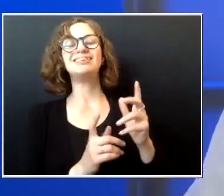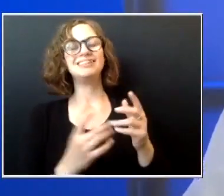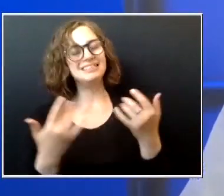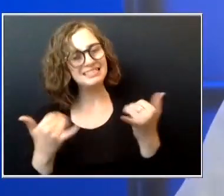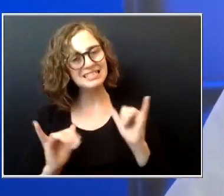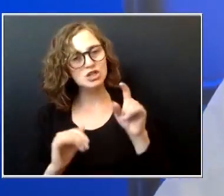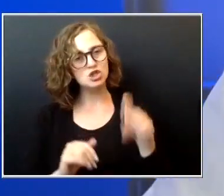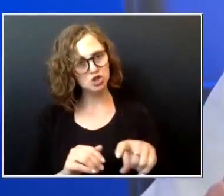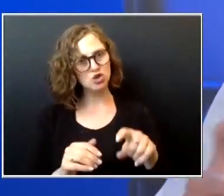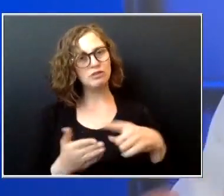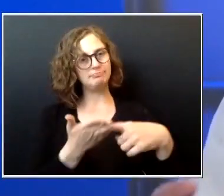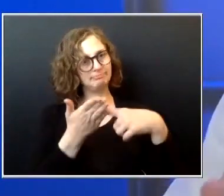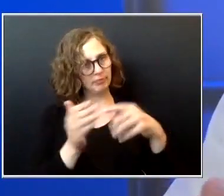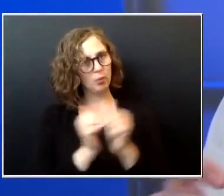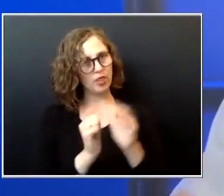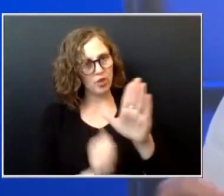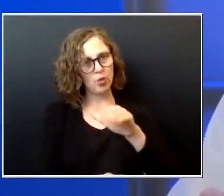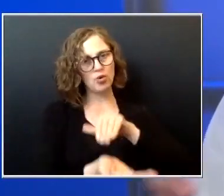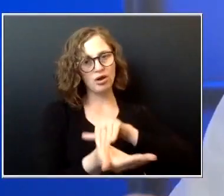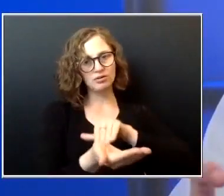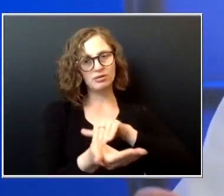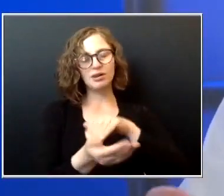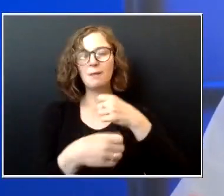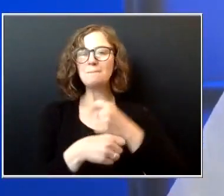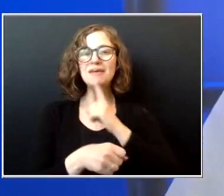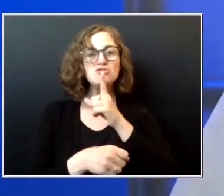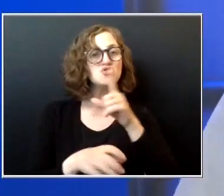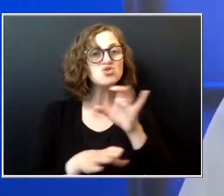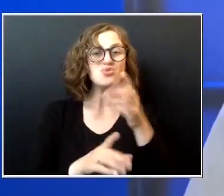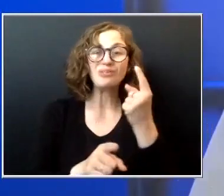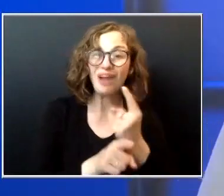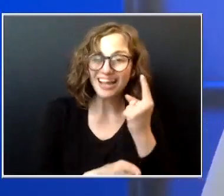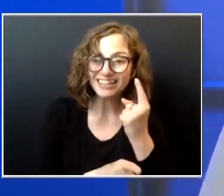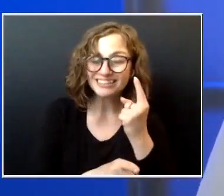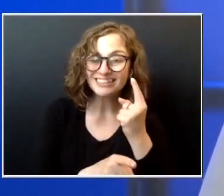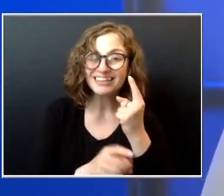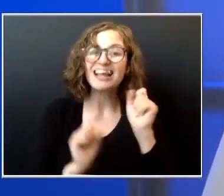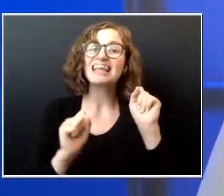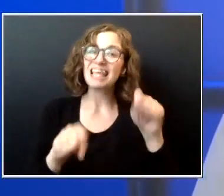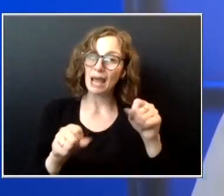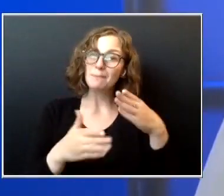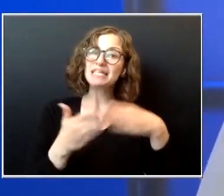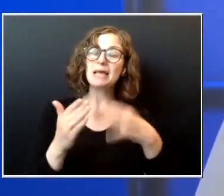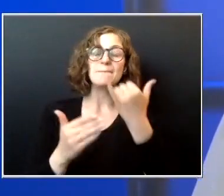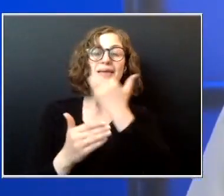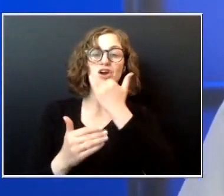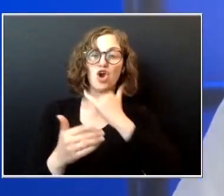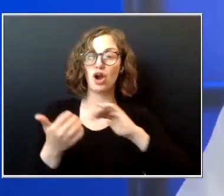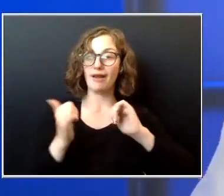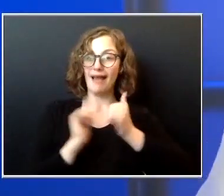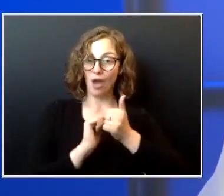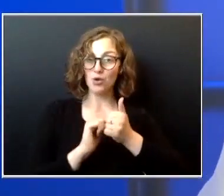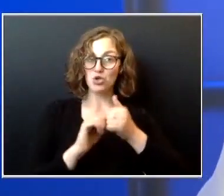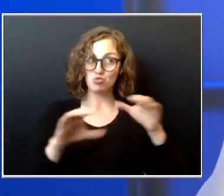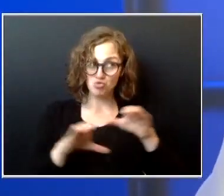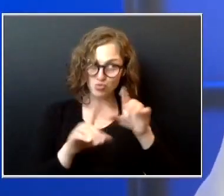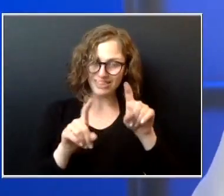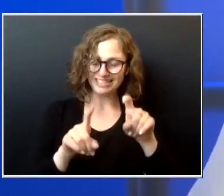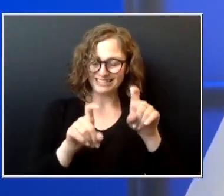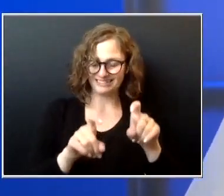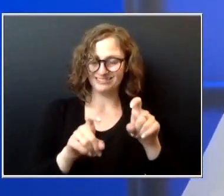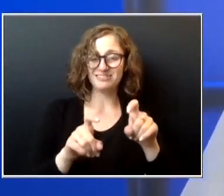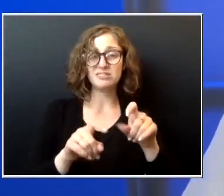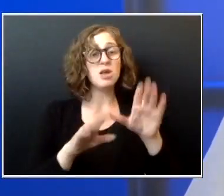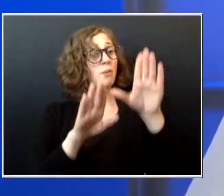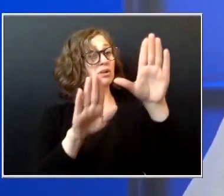it correctly. I would say there can be some error in how it is done. And so I think it's a great thing, but I